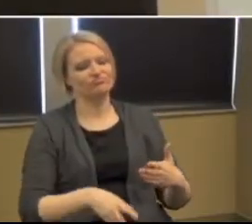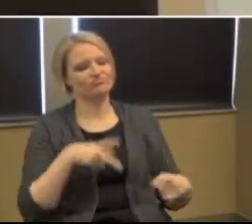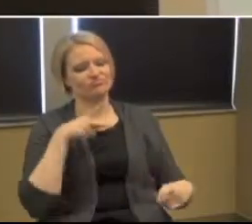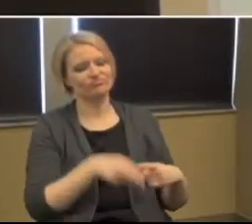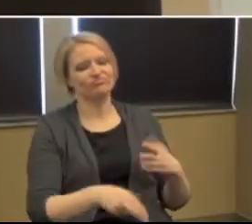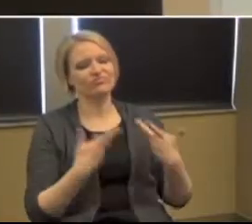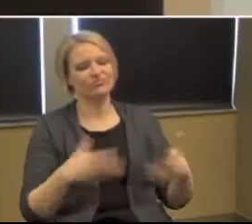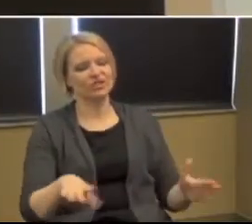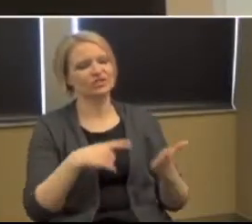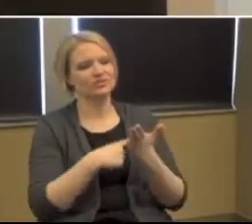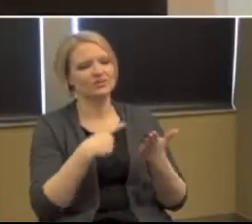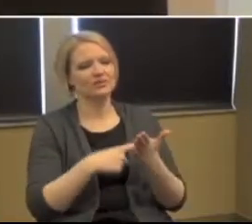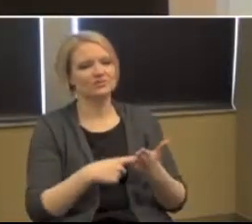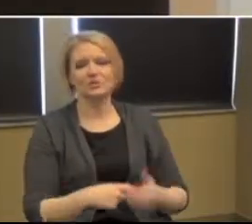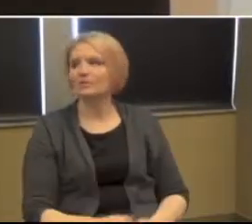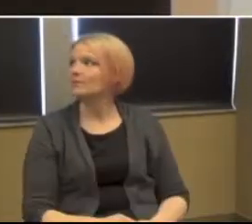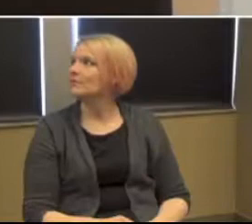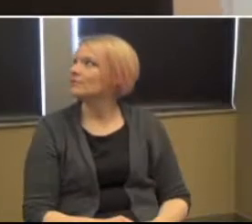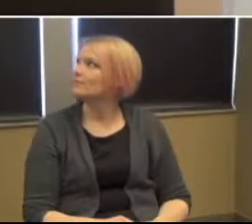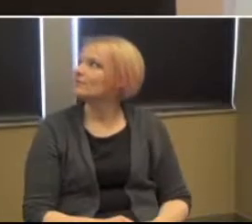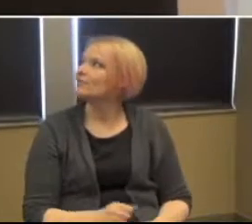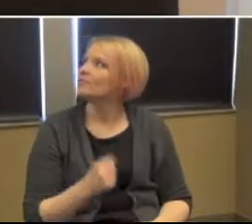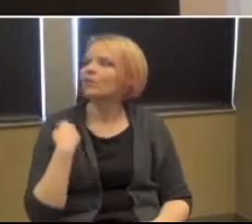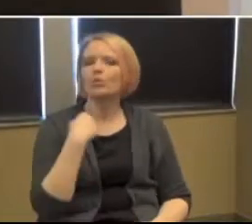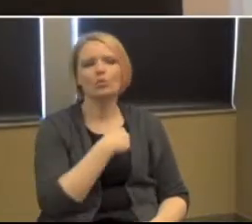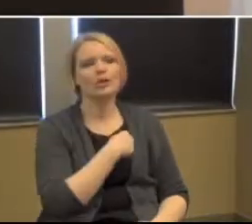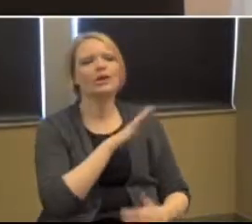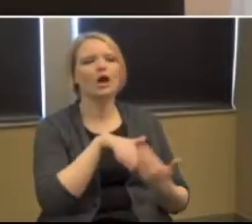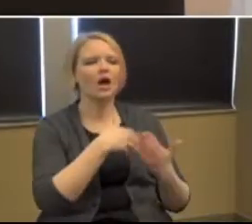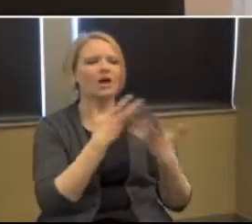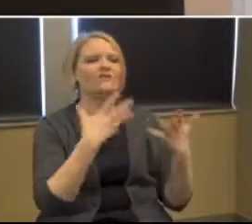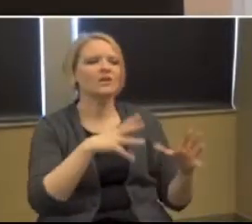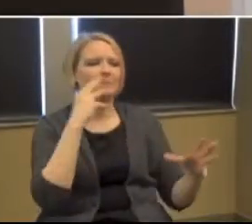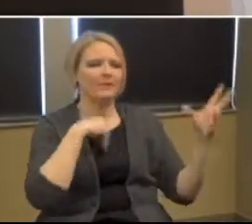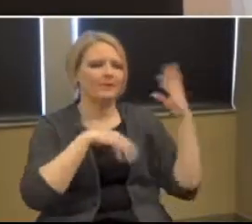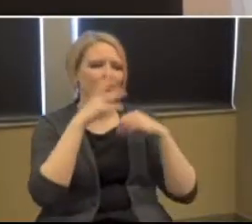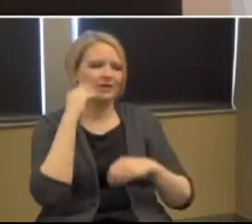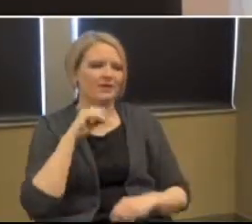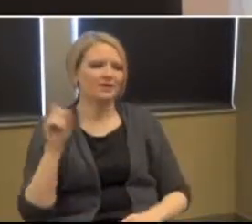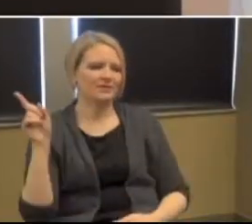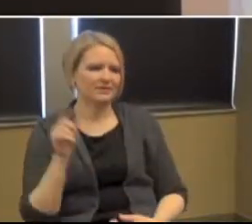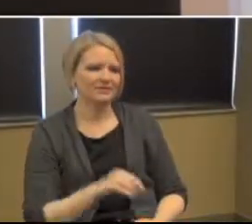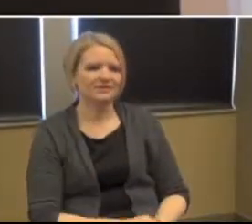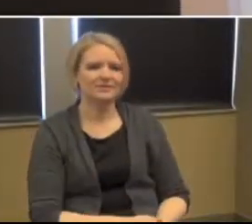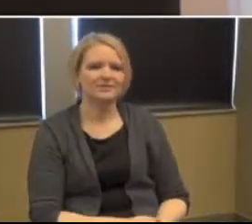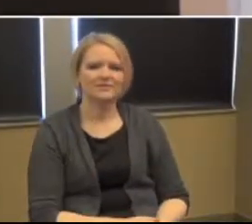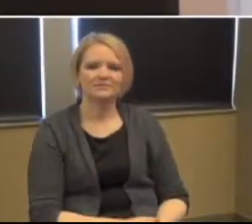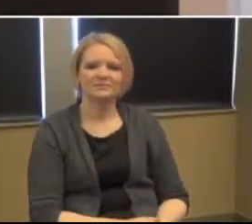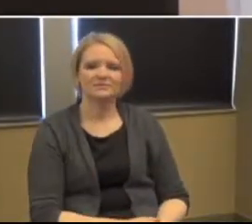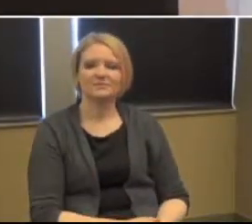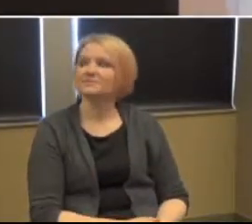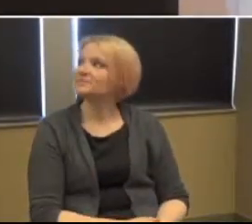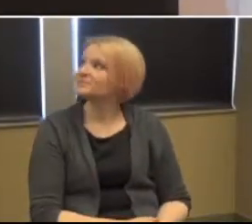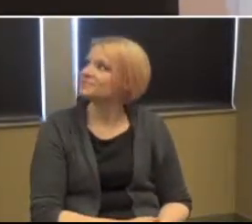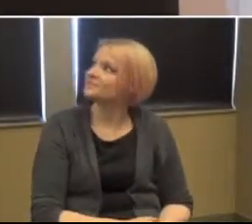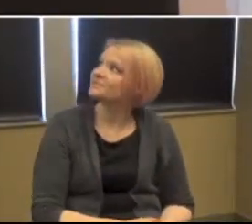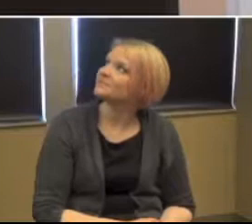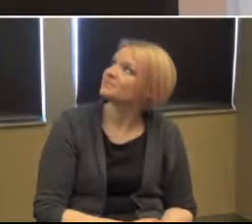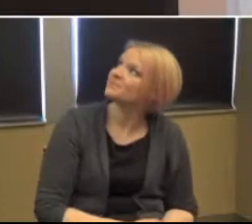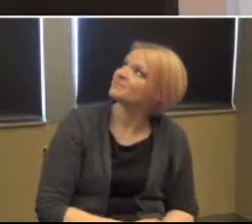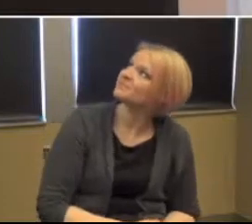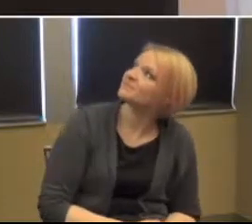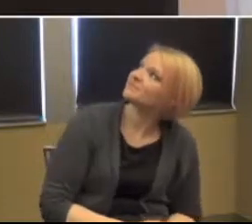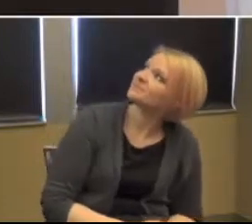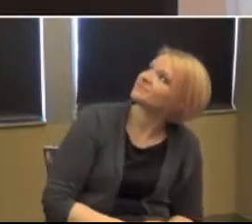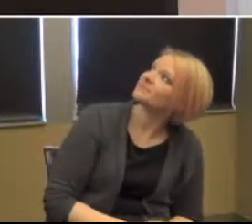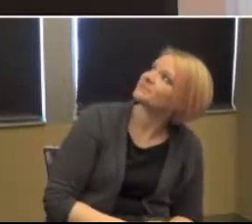And we've all been in that situation. We don't want to miss the boat. We don't want them to miss the boat. So there